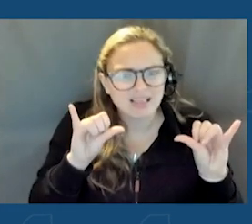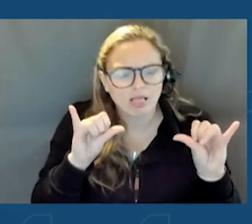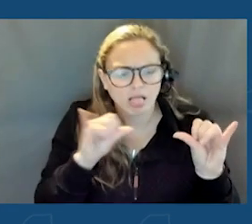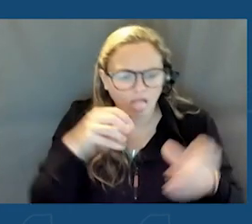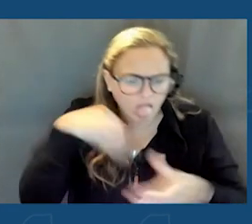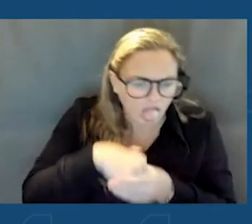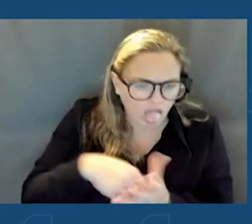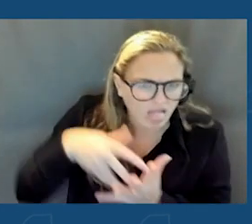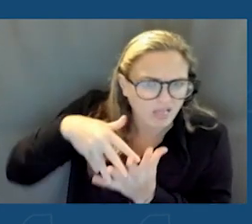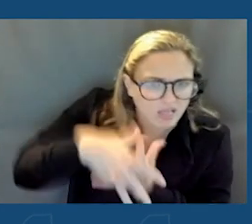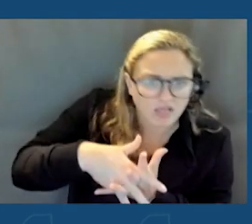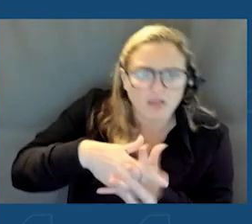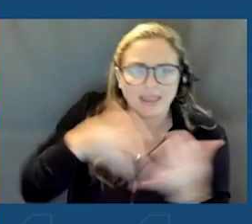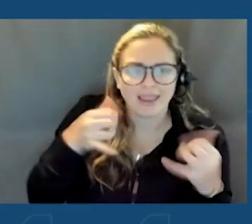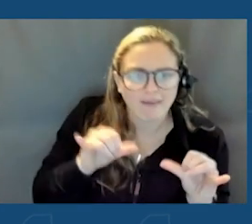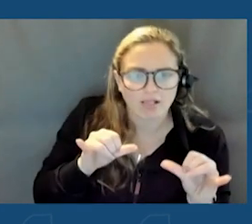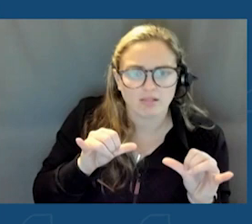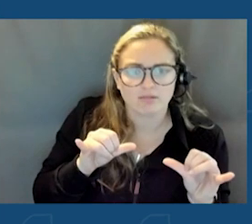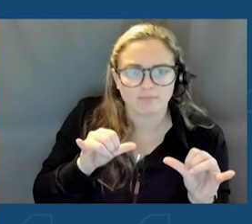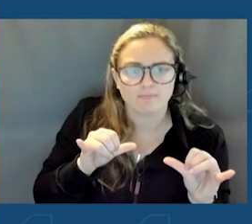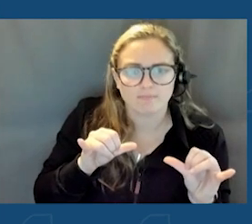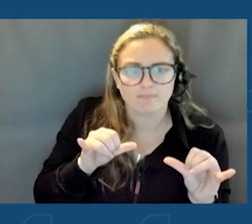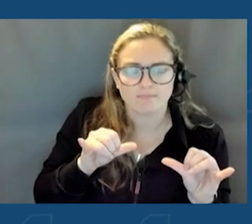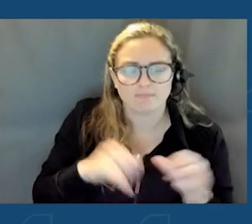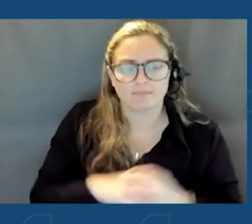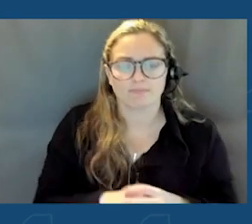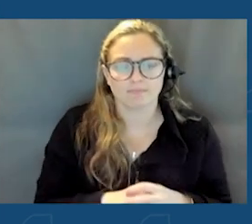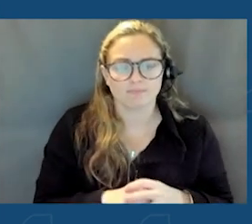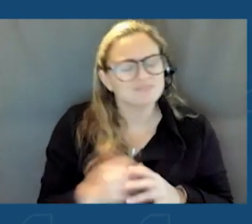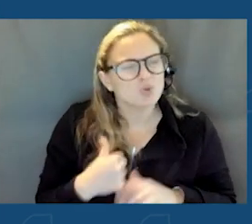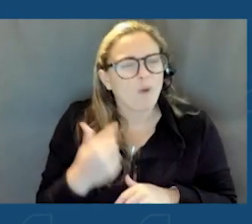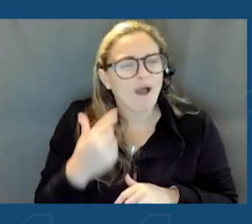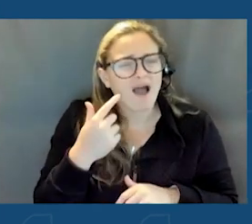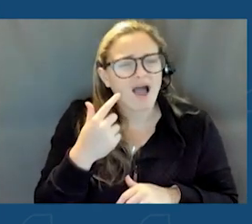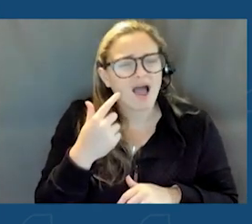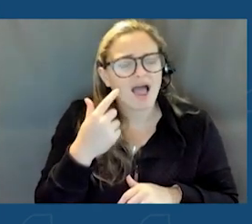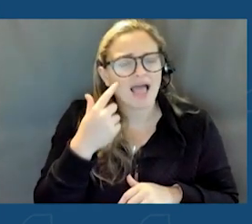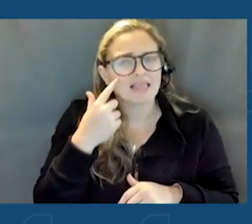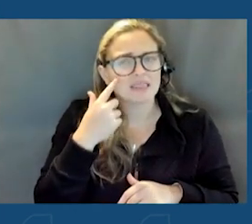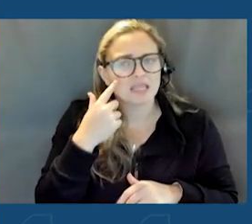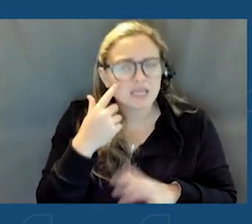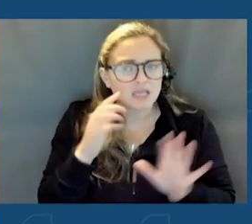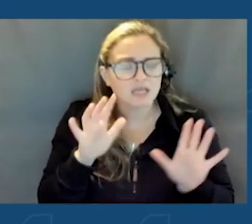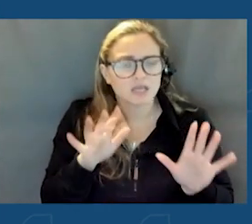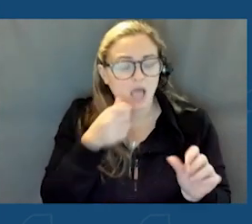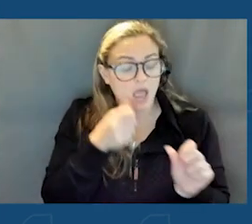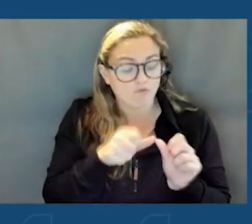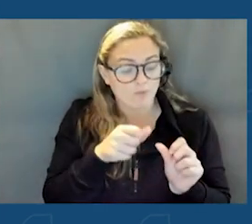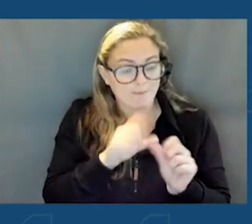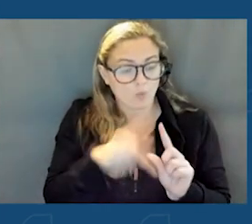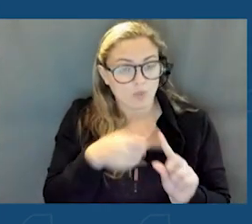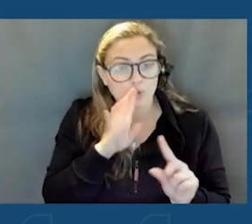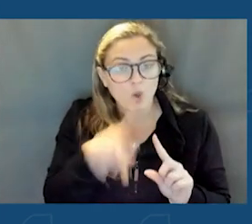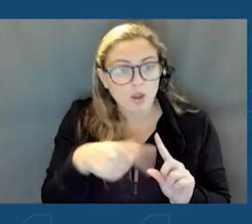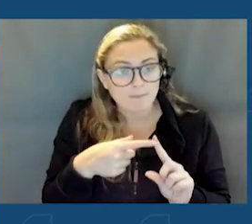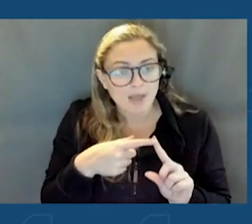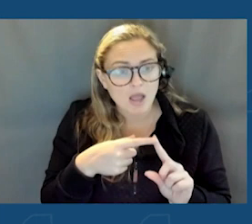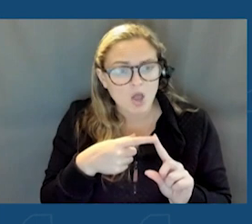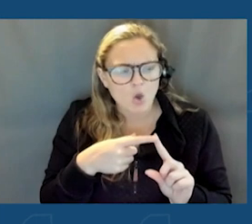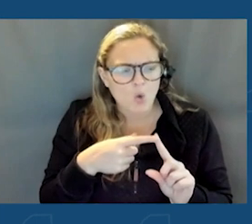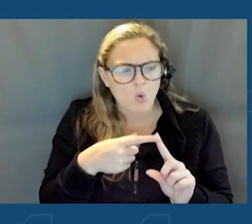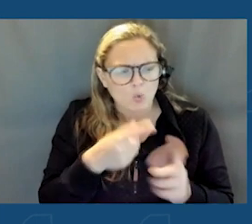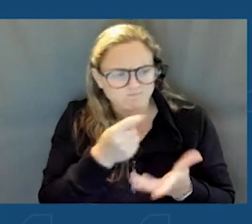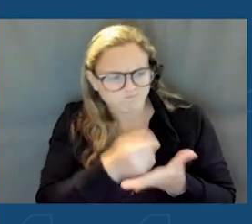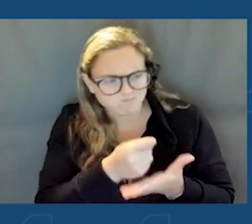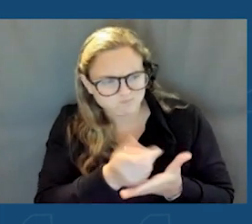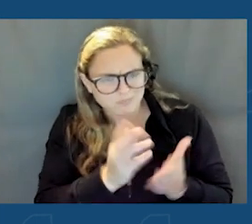this. And I think that, I remember when they started talking about treating gun violence like a public